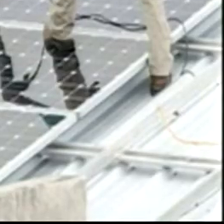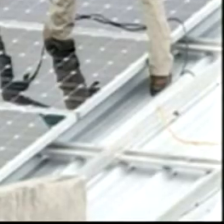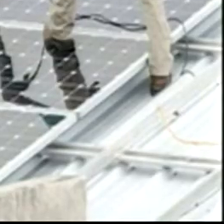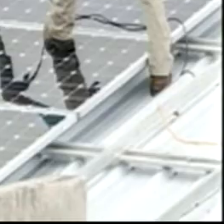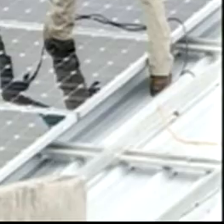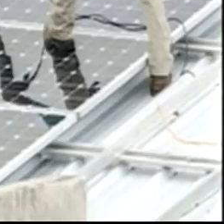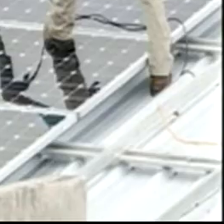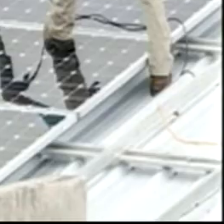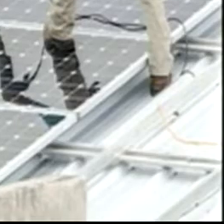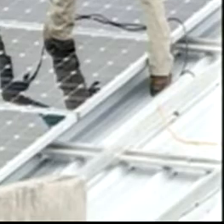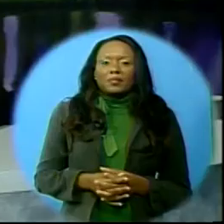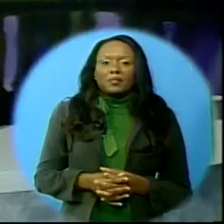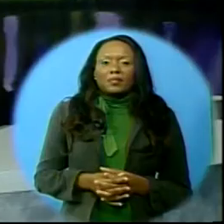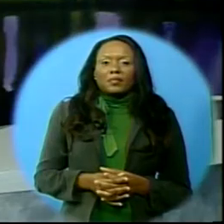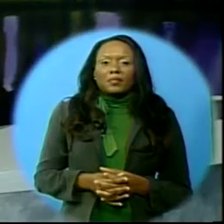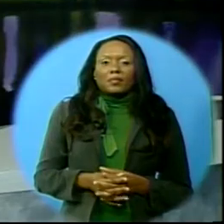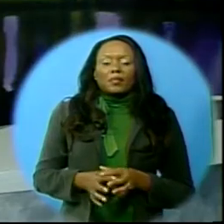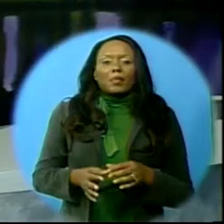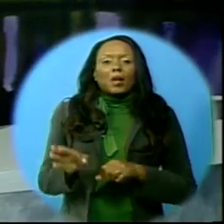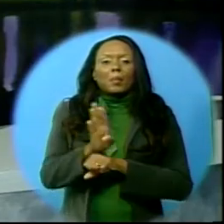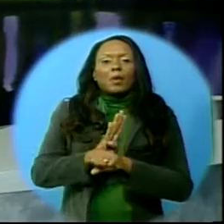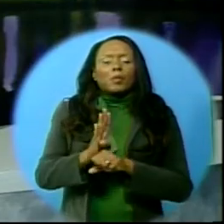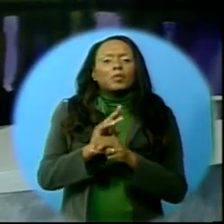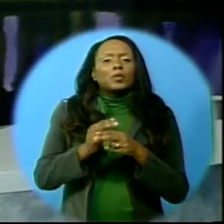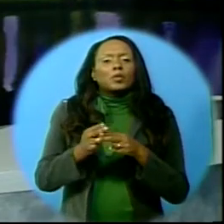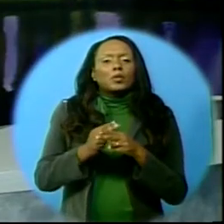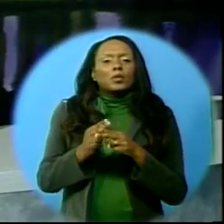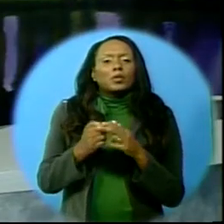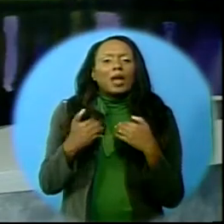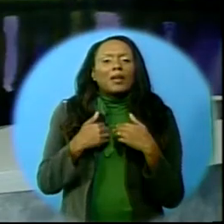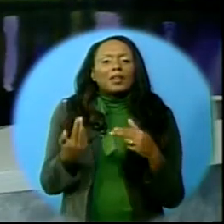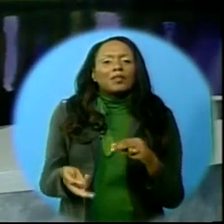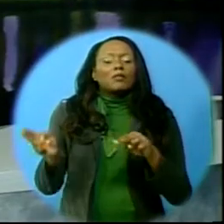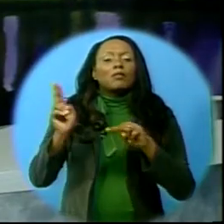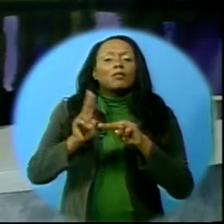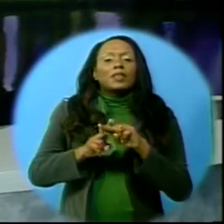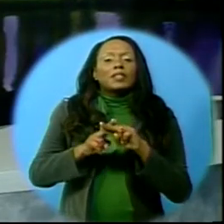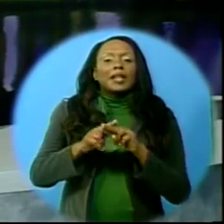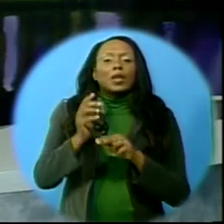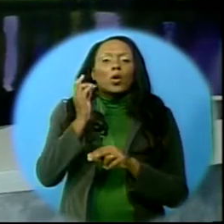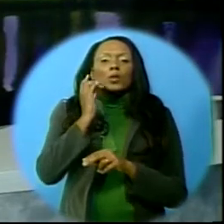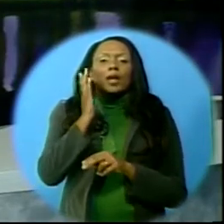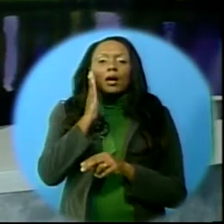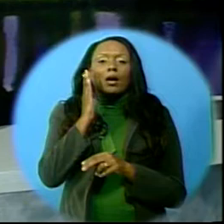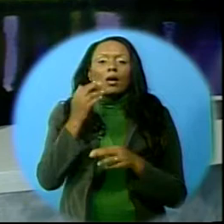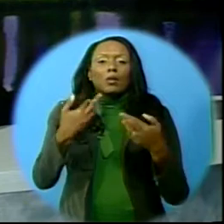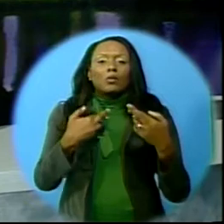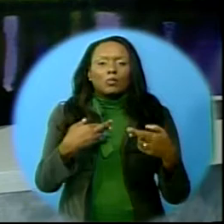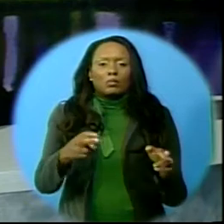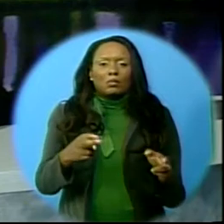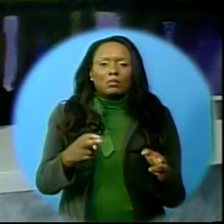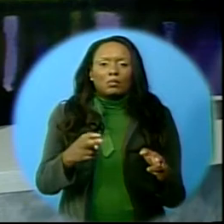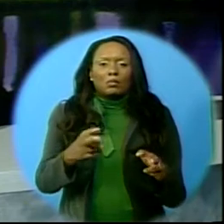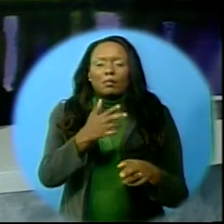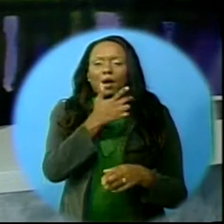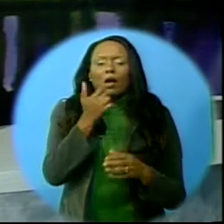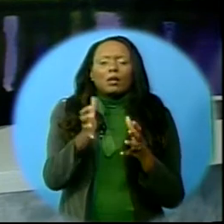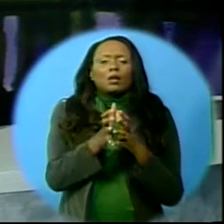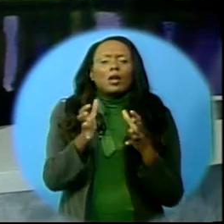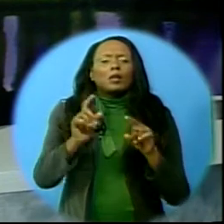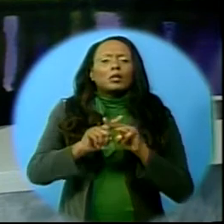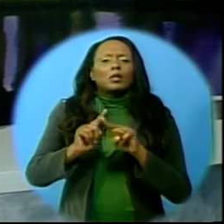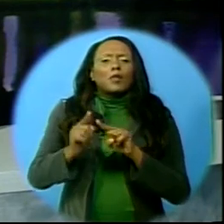Broom, CBC News. Thanks, Ryan. Well, Barbados will soon see an increase in the number of hotel rooms as